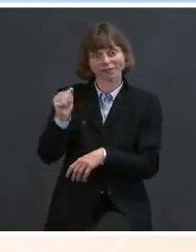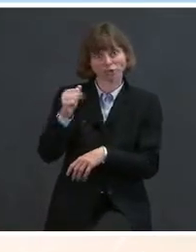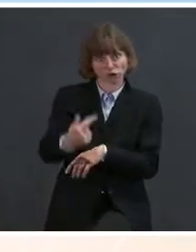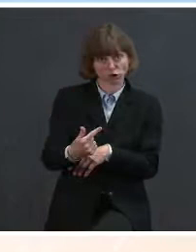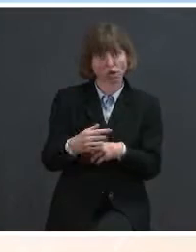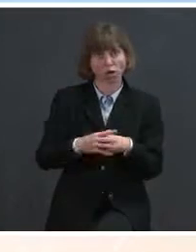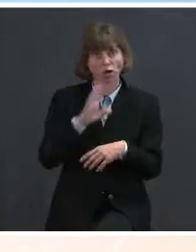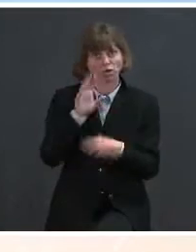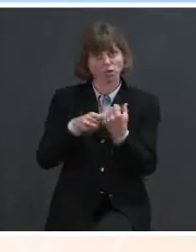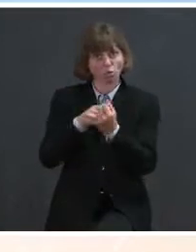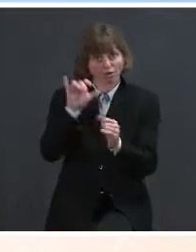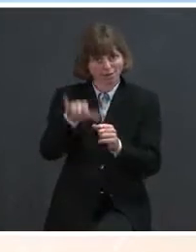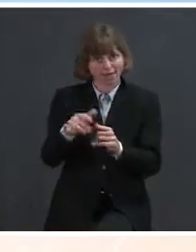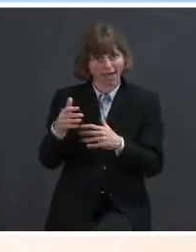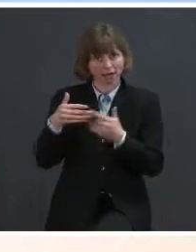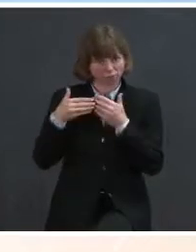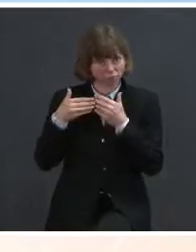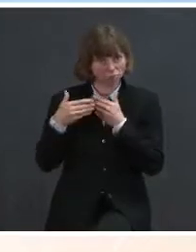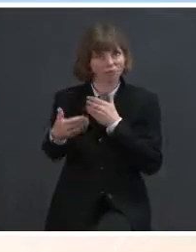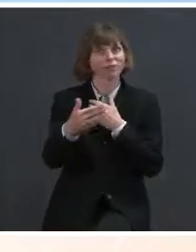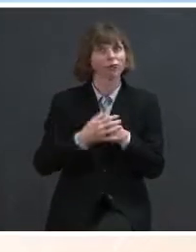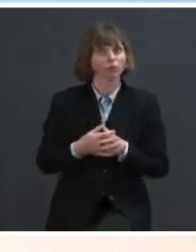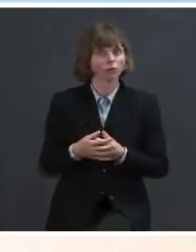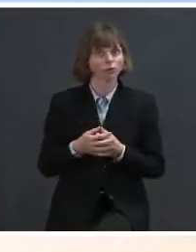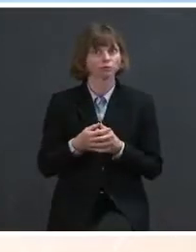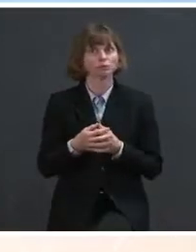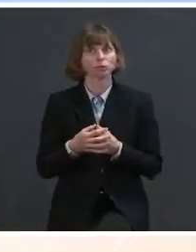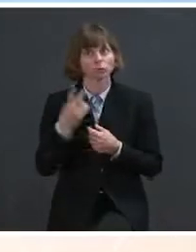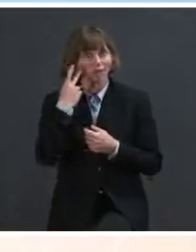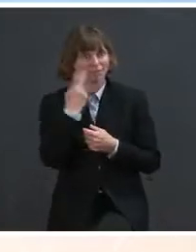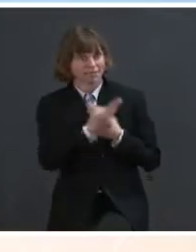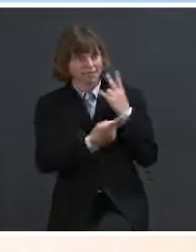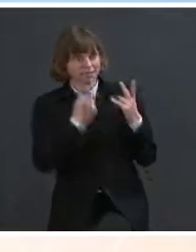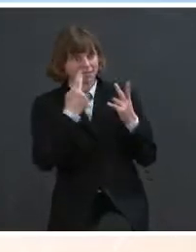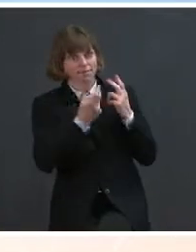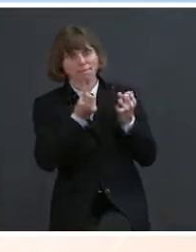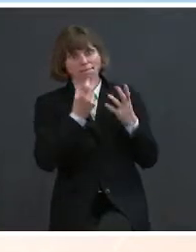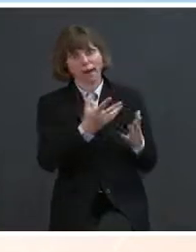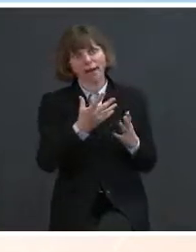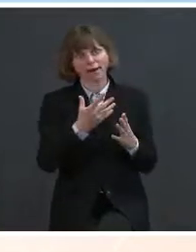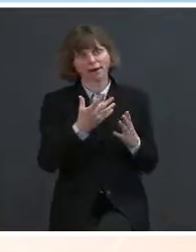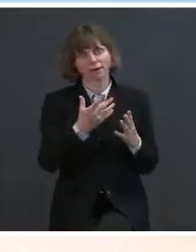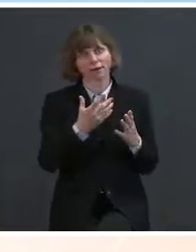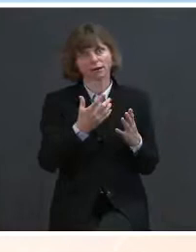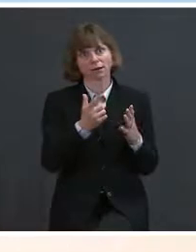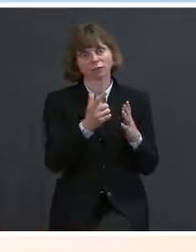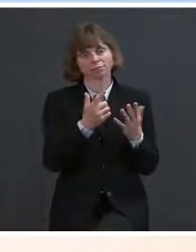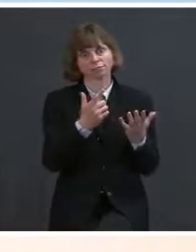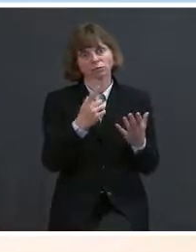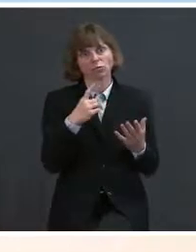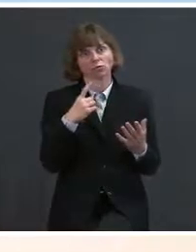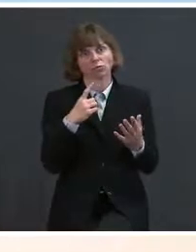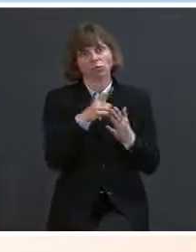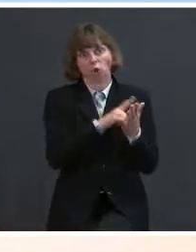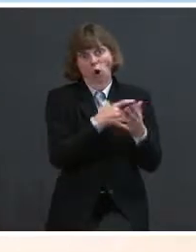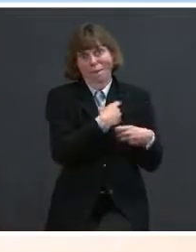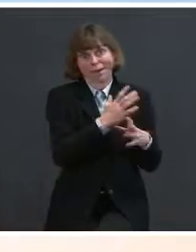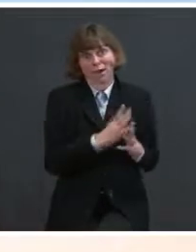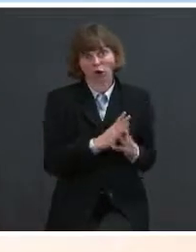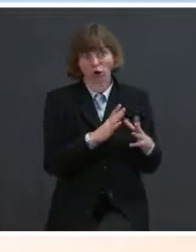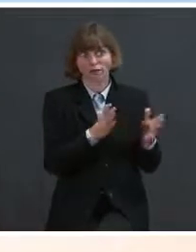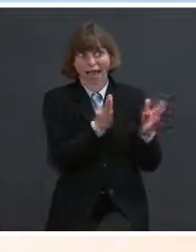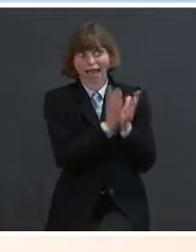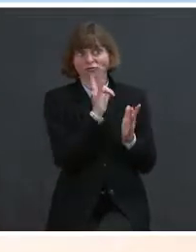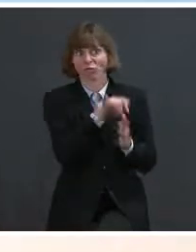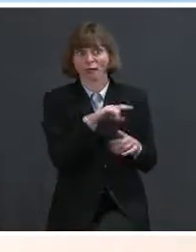We, of course, have watched the news of a number of lawmakers call for that, but I don't have any additional announcements from here. A follow-up on this: in